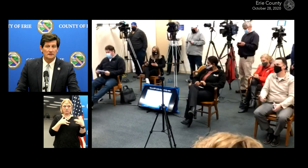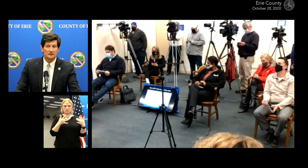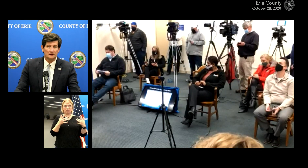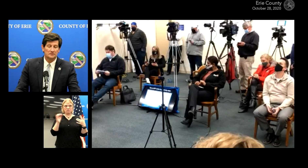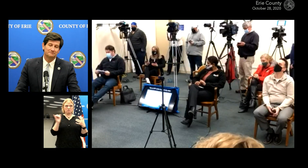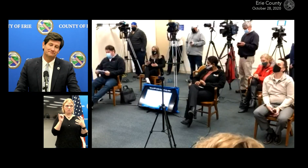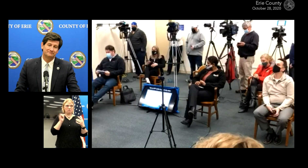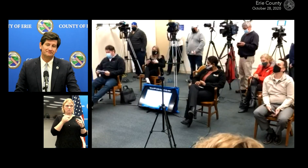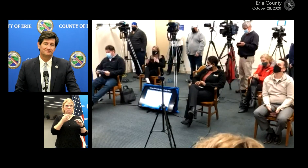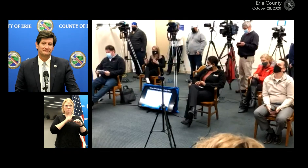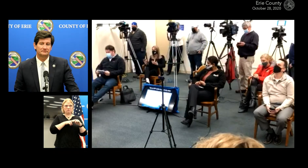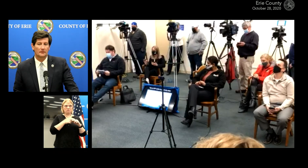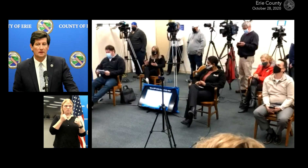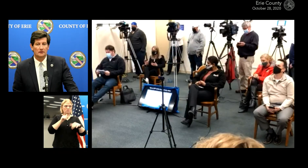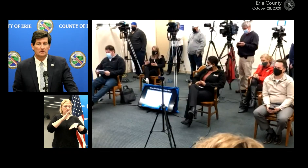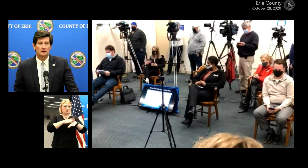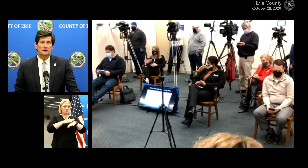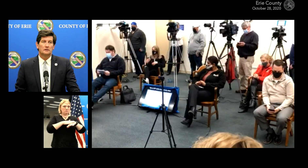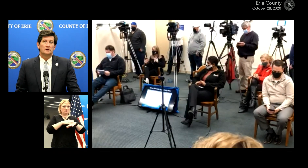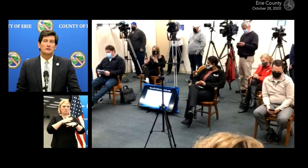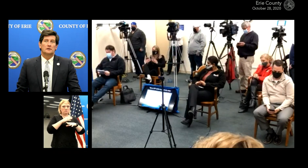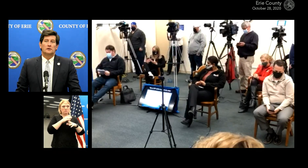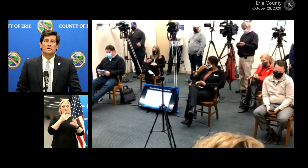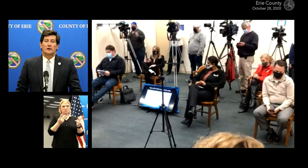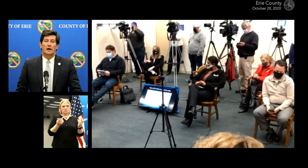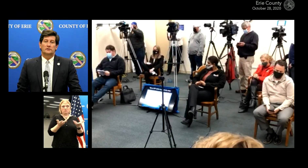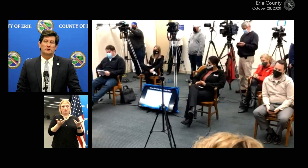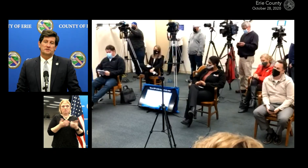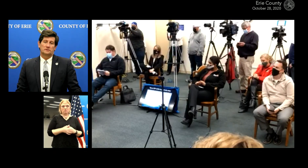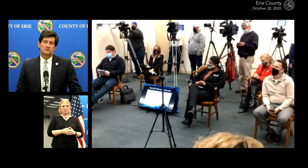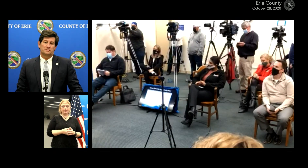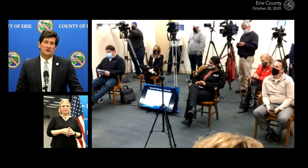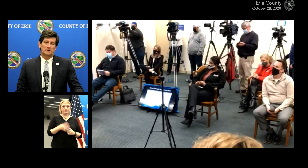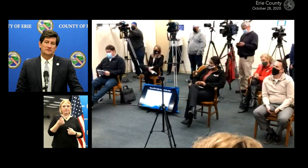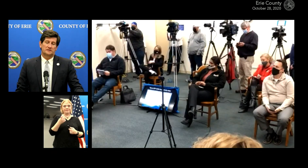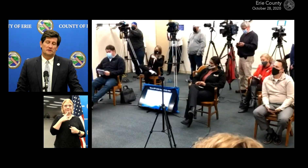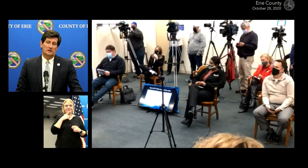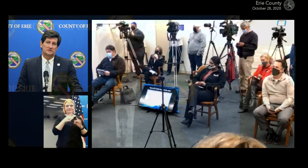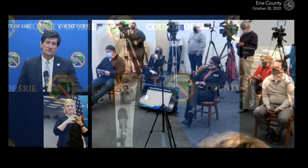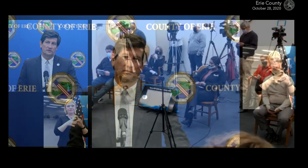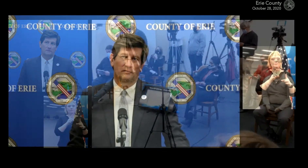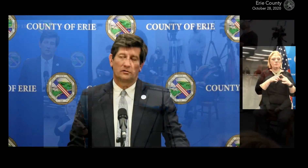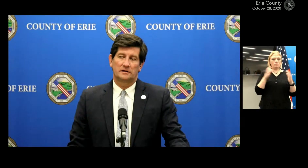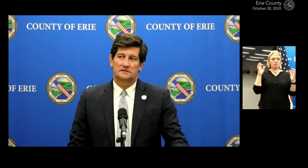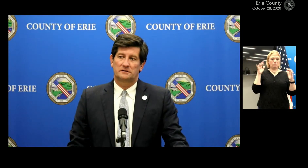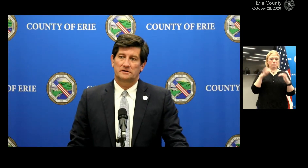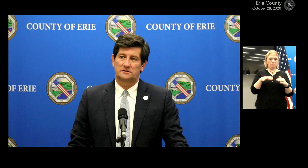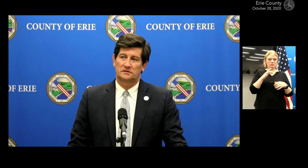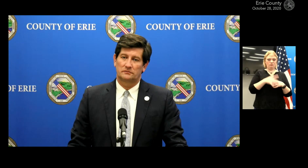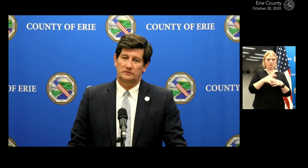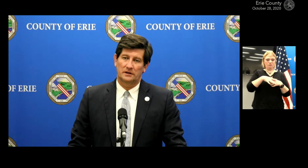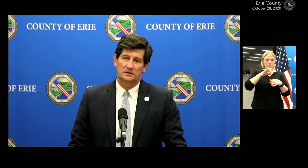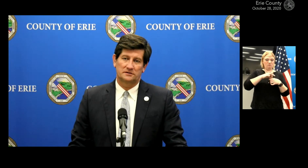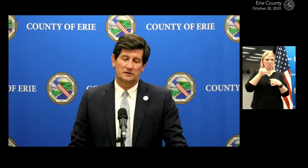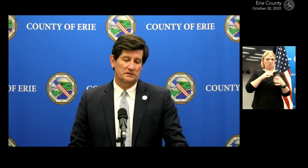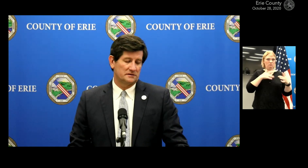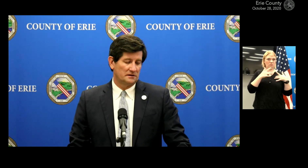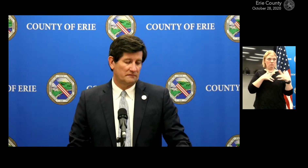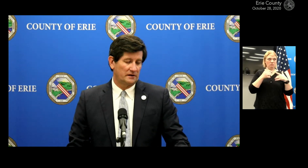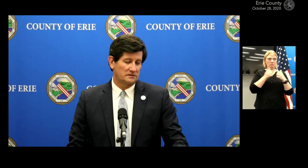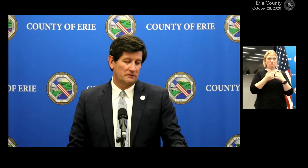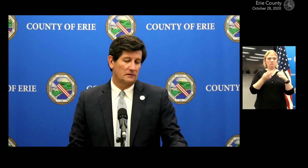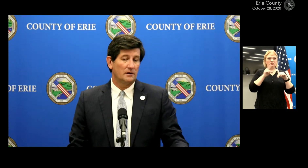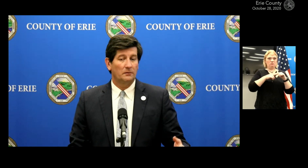rate rise? Any precautions people can take, that sort of thing? The question was with regards to seeing crowds at early voting. Is there a concern with regards to